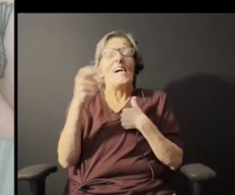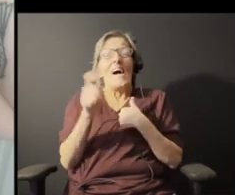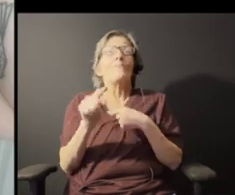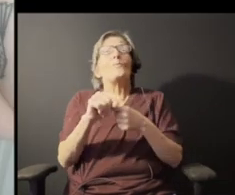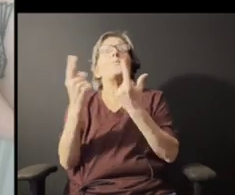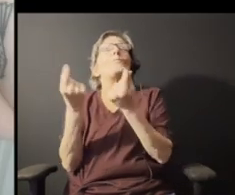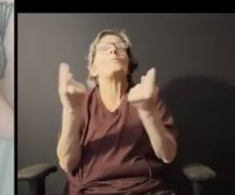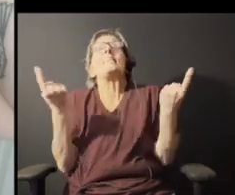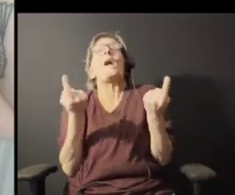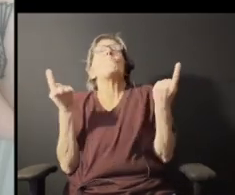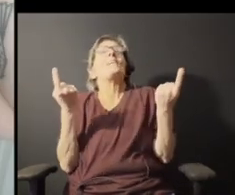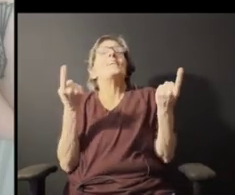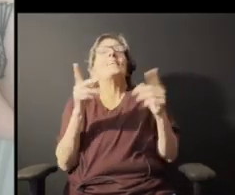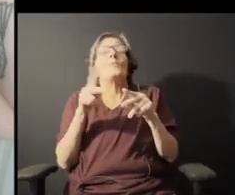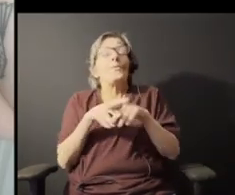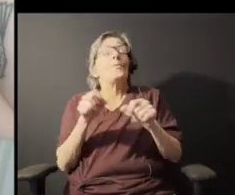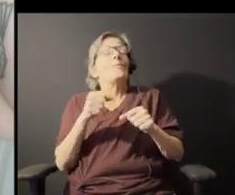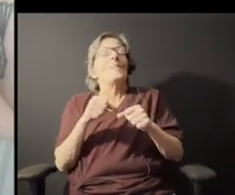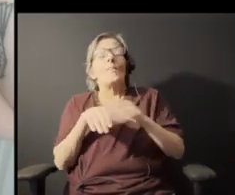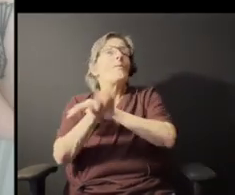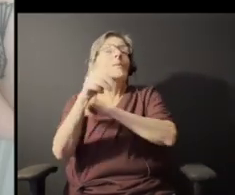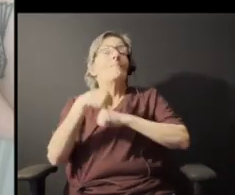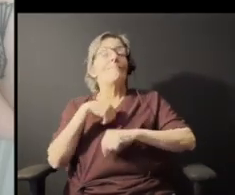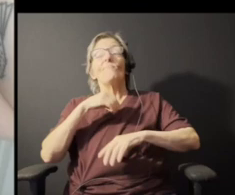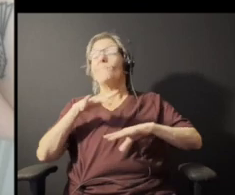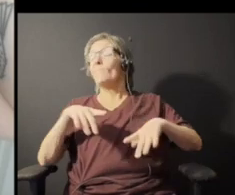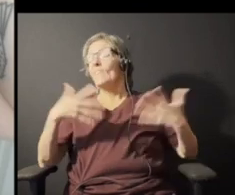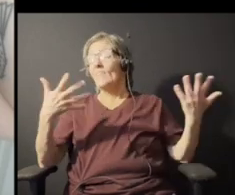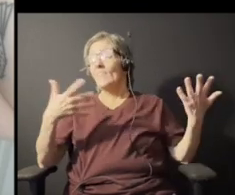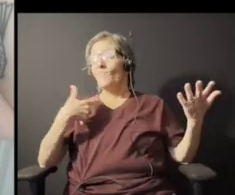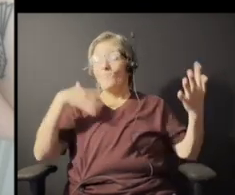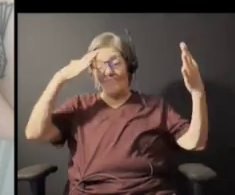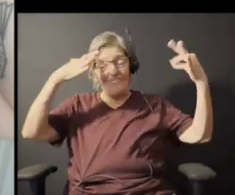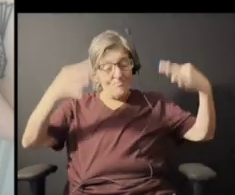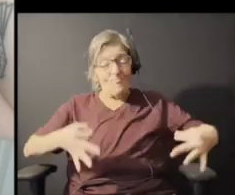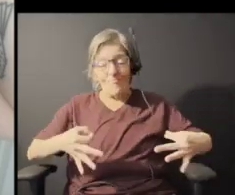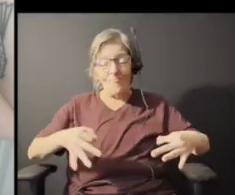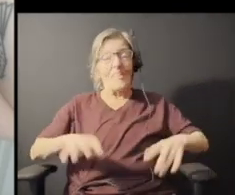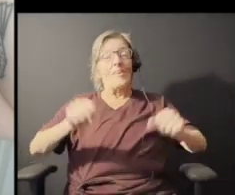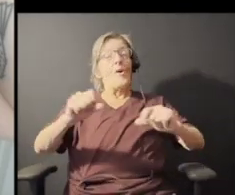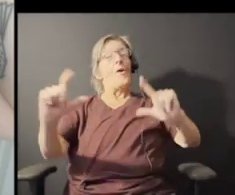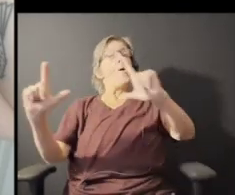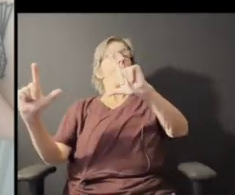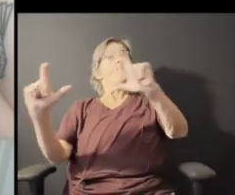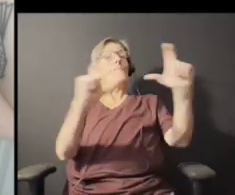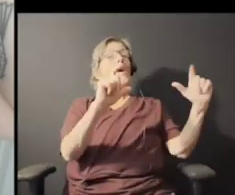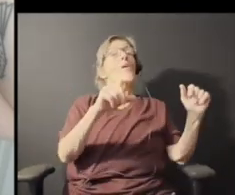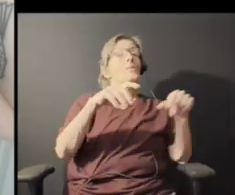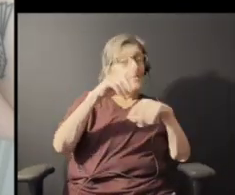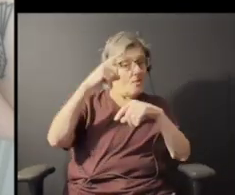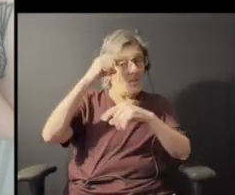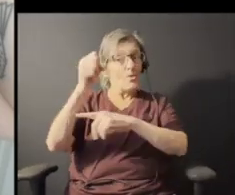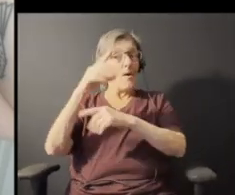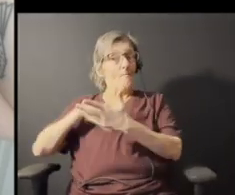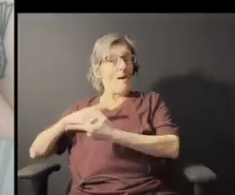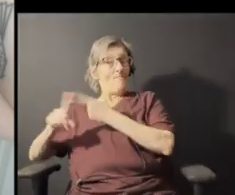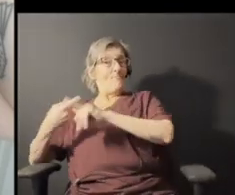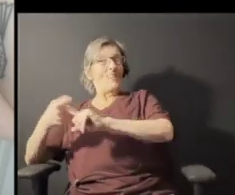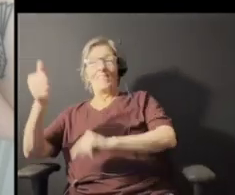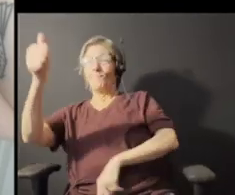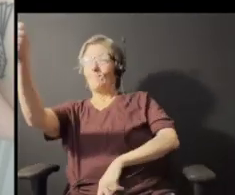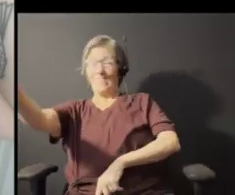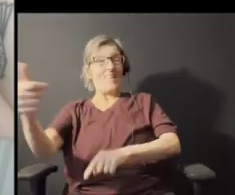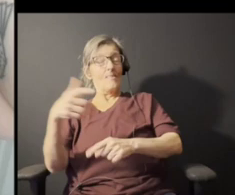have to do something. And so I ended up doing a photo shoot of a friend of